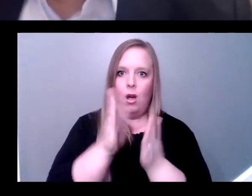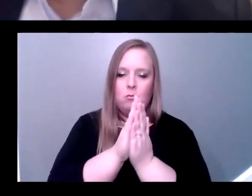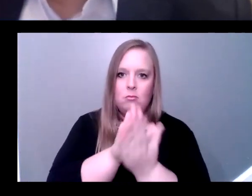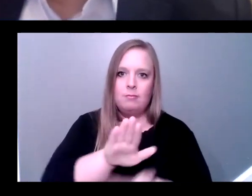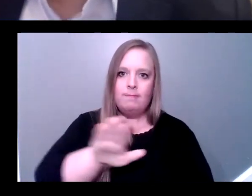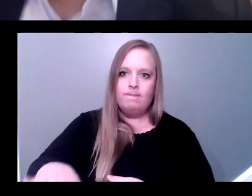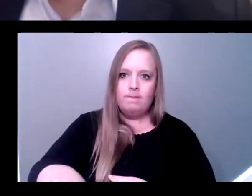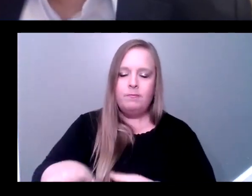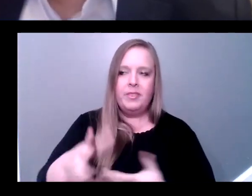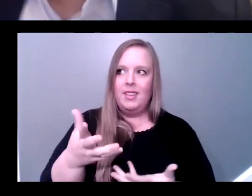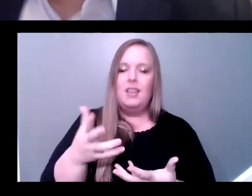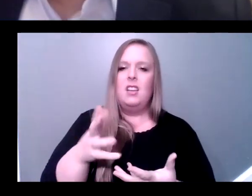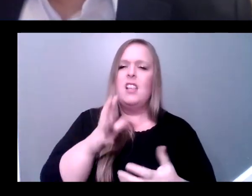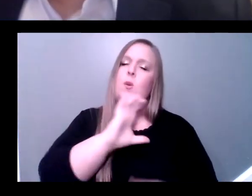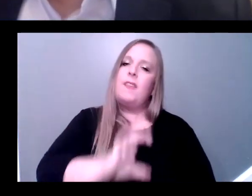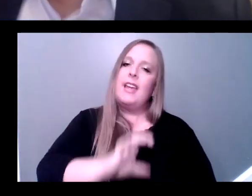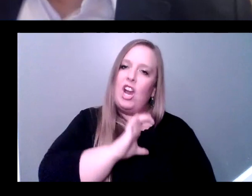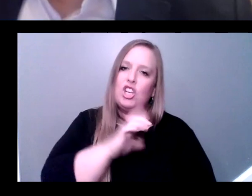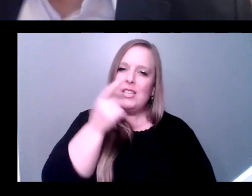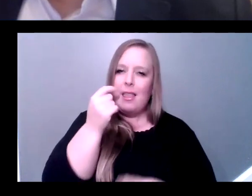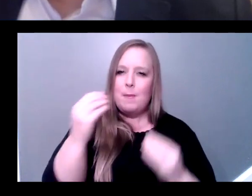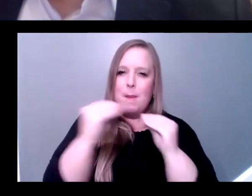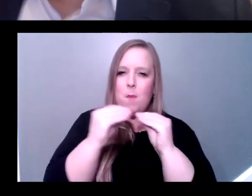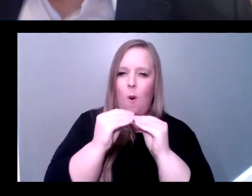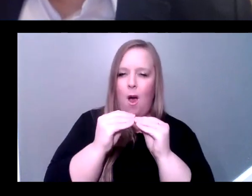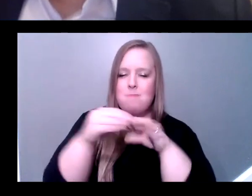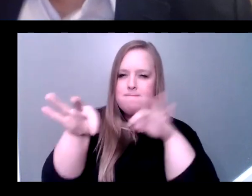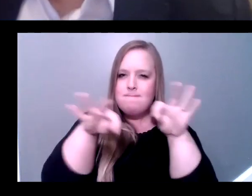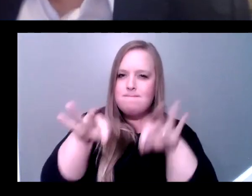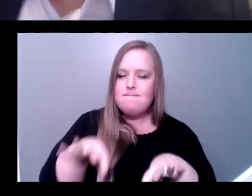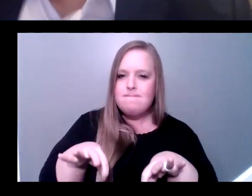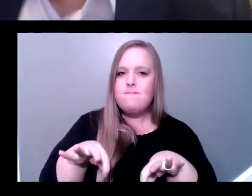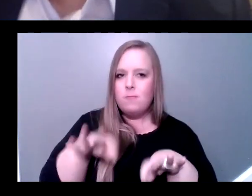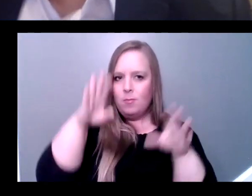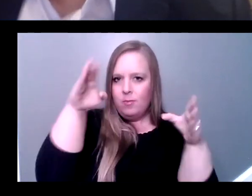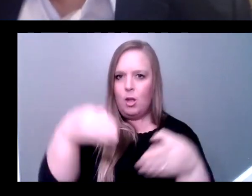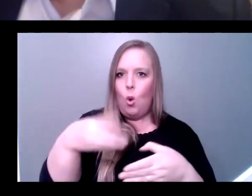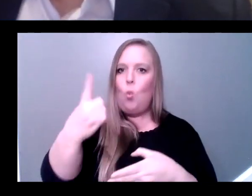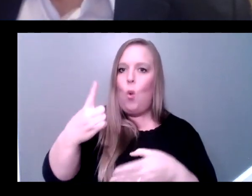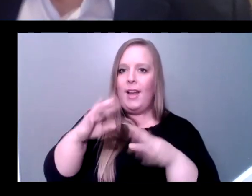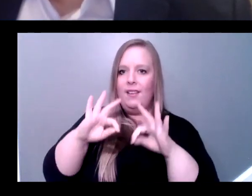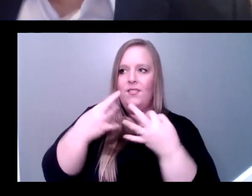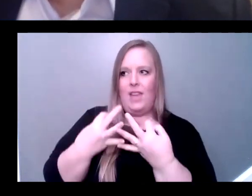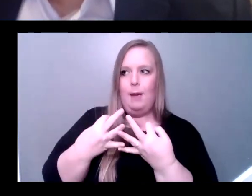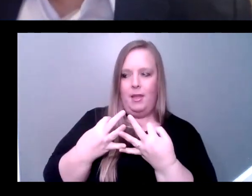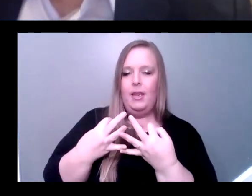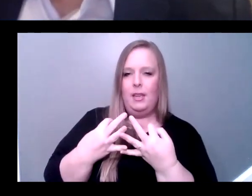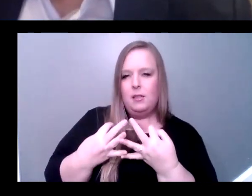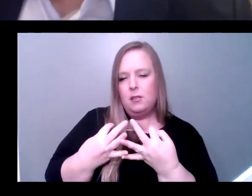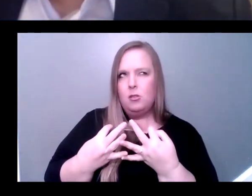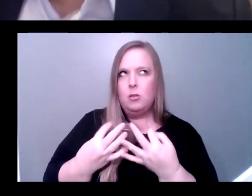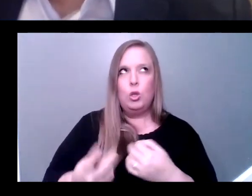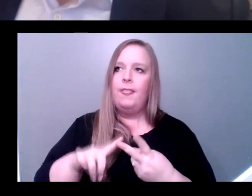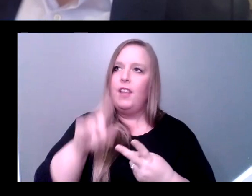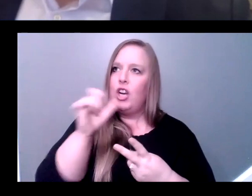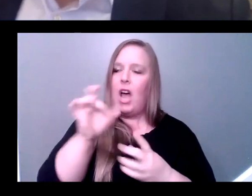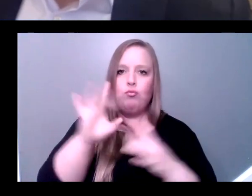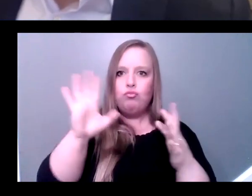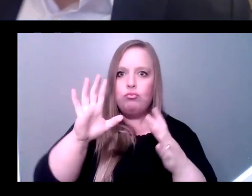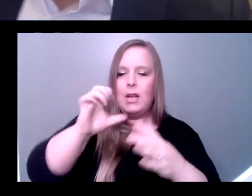And the region's quite divided. The existence of RS as it's called, Republica Srpska,